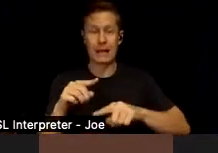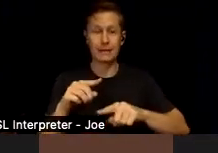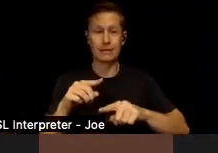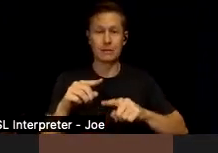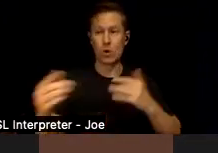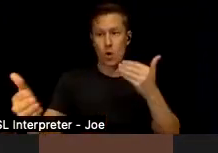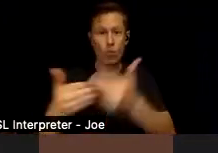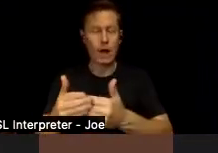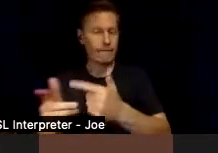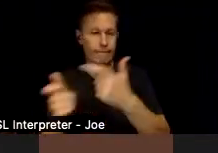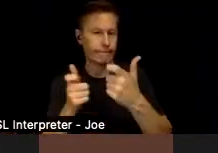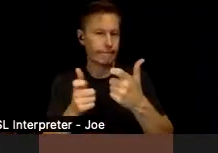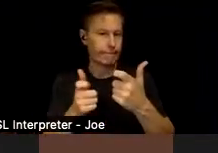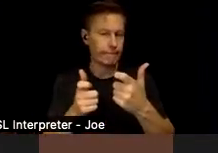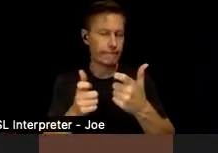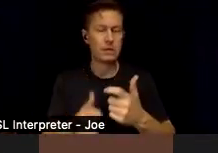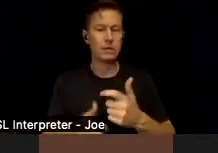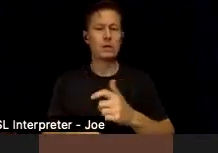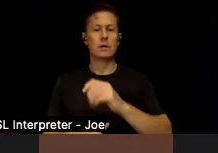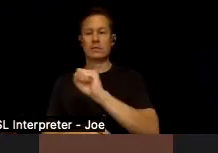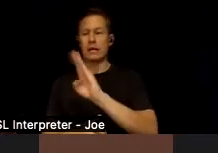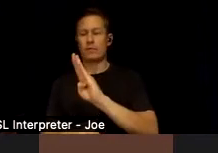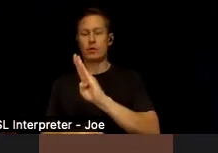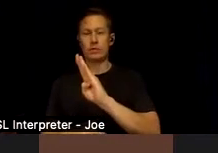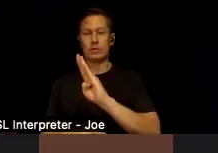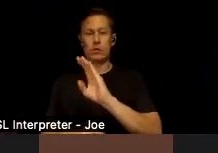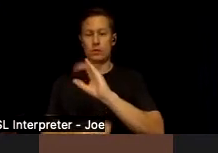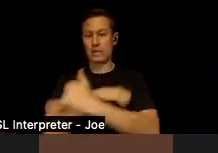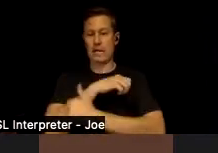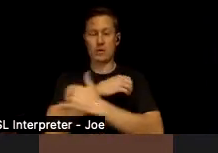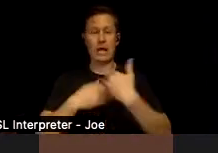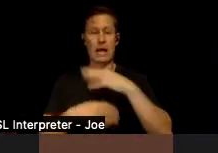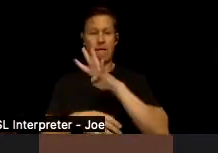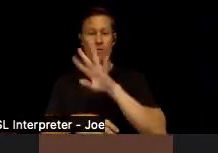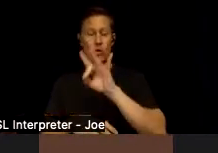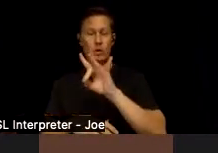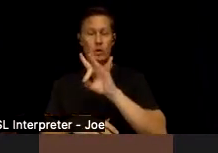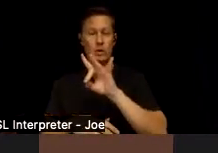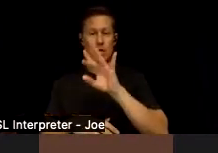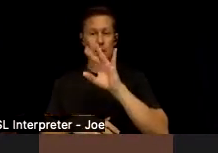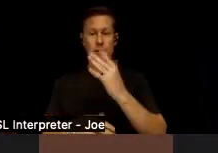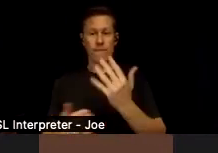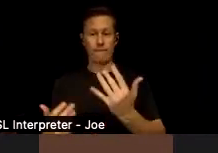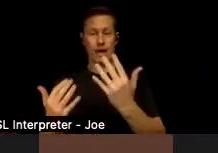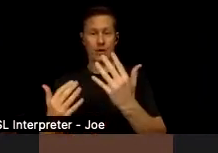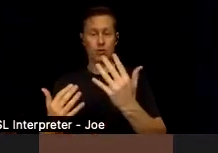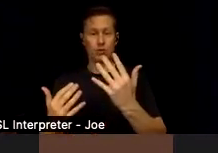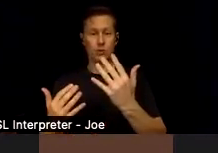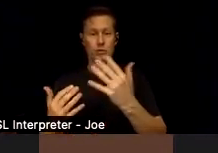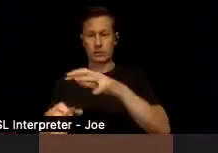the resources San Bernardino County has, we have 48 fire stations, which means essentially 48 fire crews, as with the other